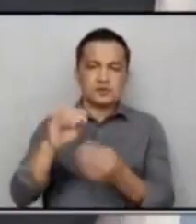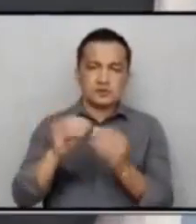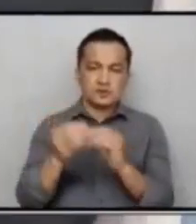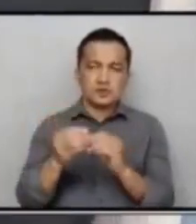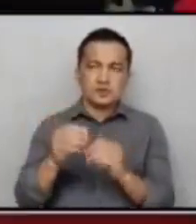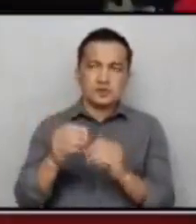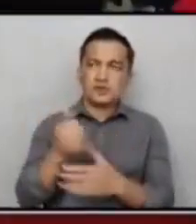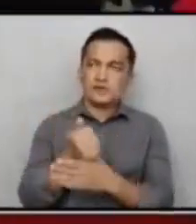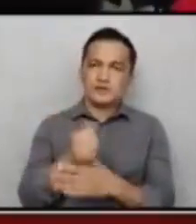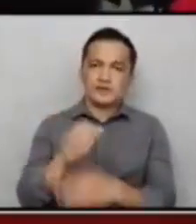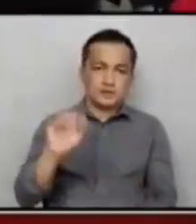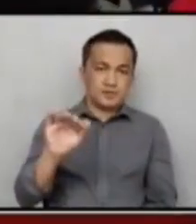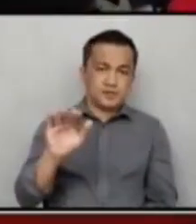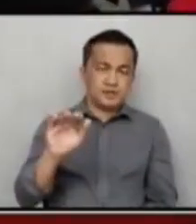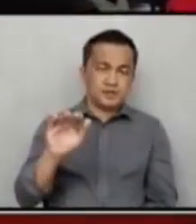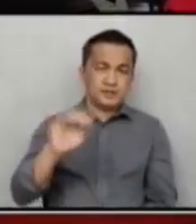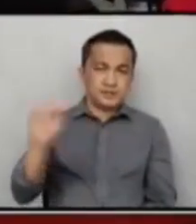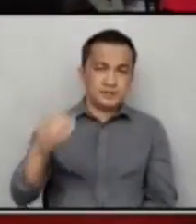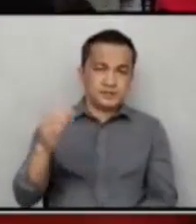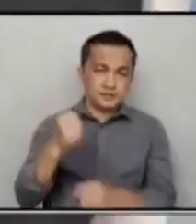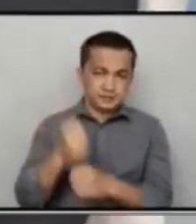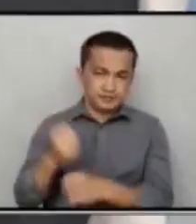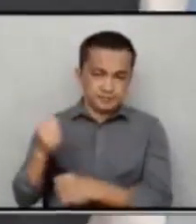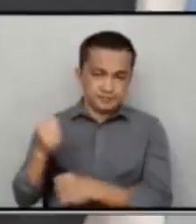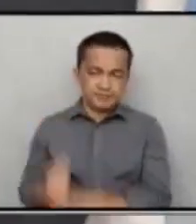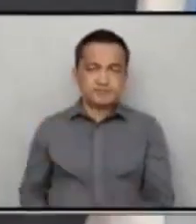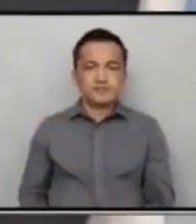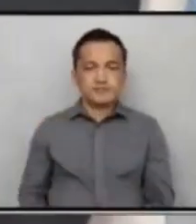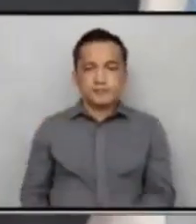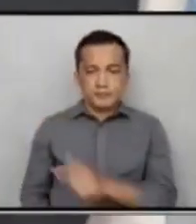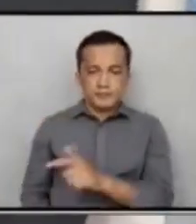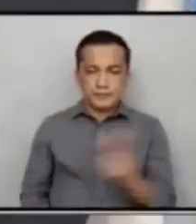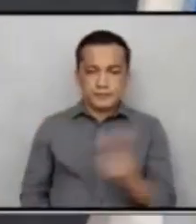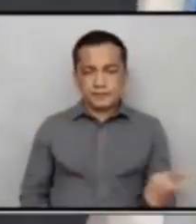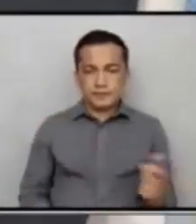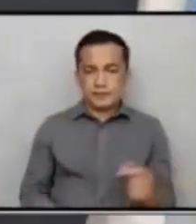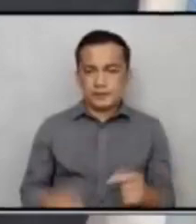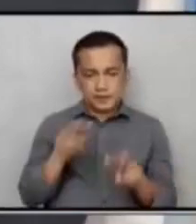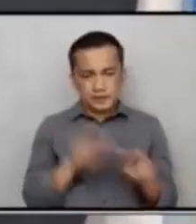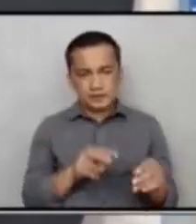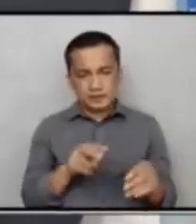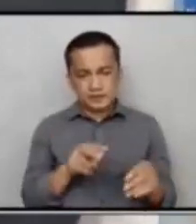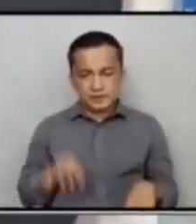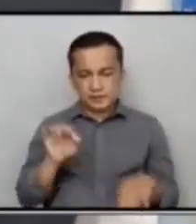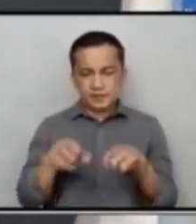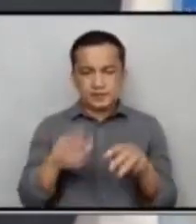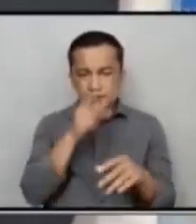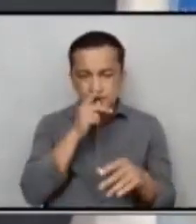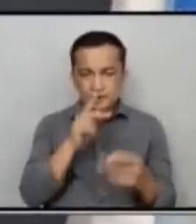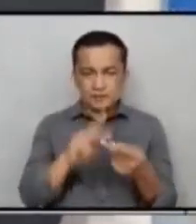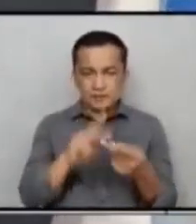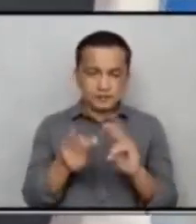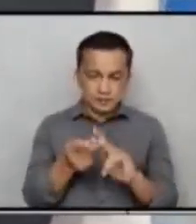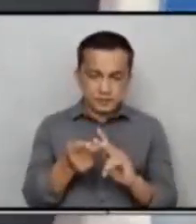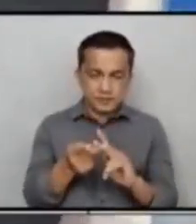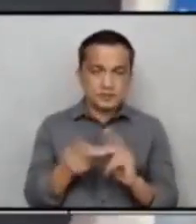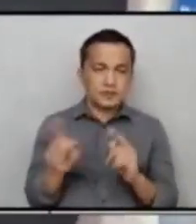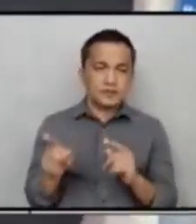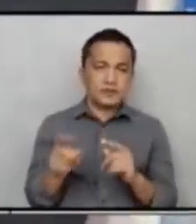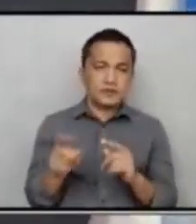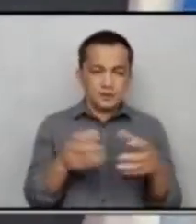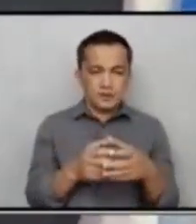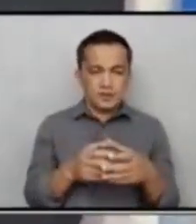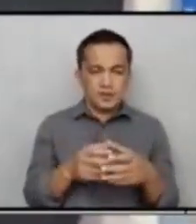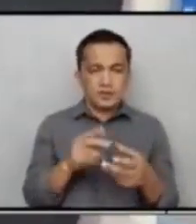15%. Bilang pagkilala sa ambag ng pribadong sektor bilang kapartner, binuo ang Private Sector Advisory